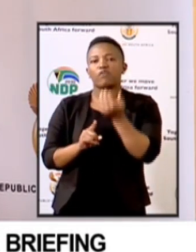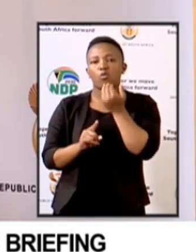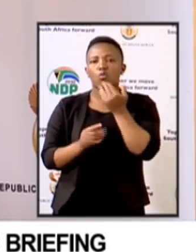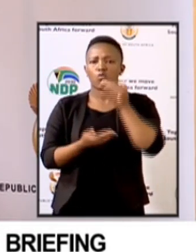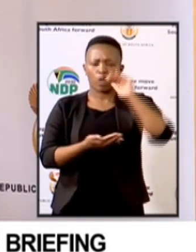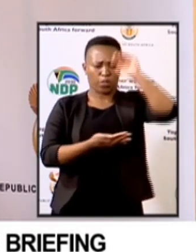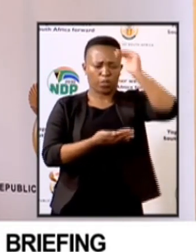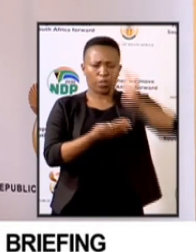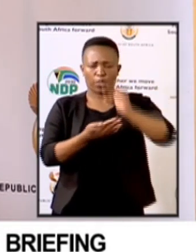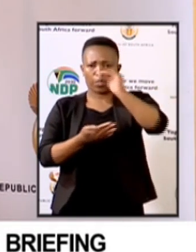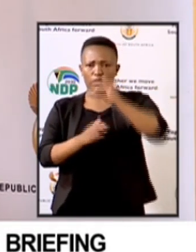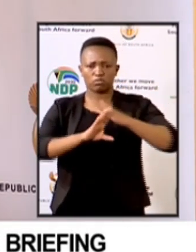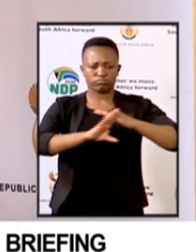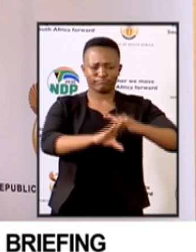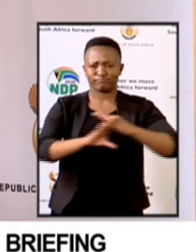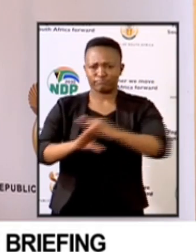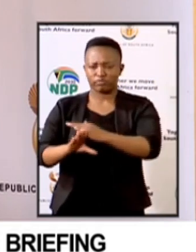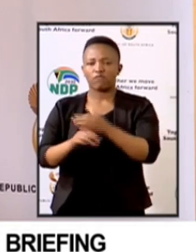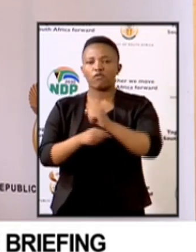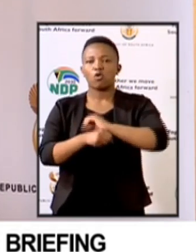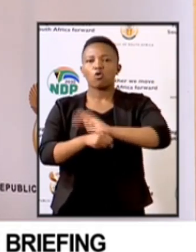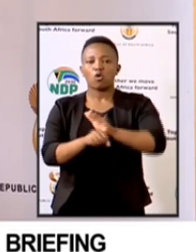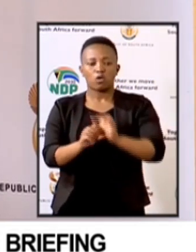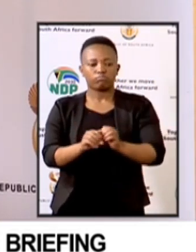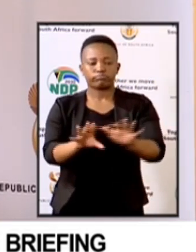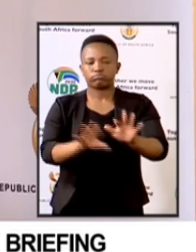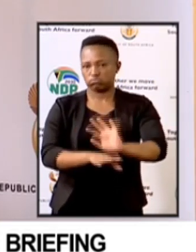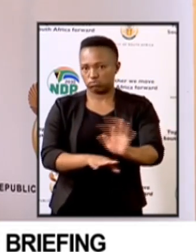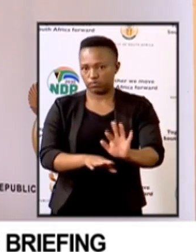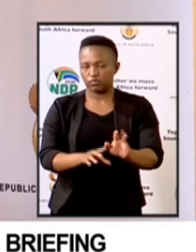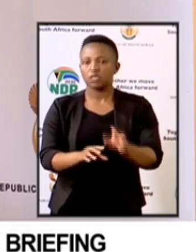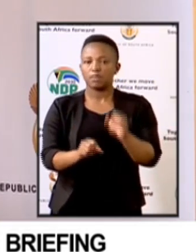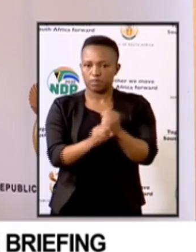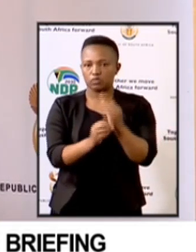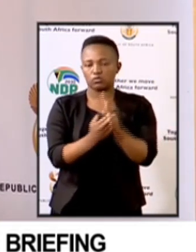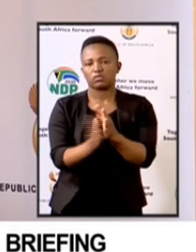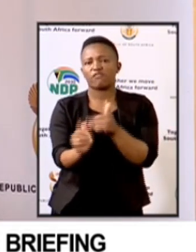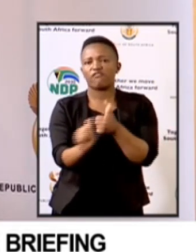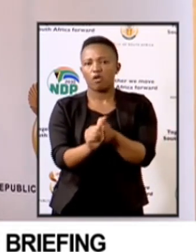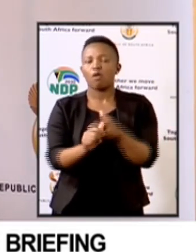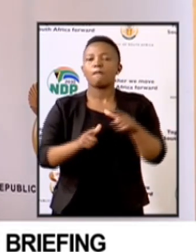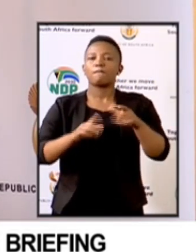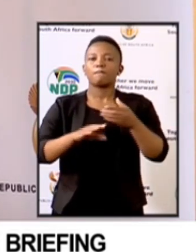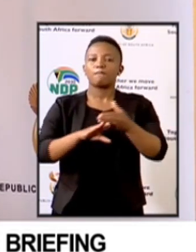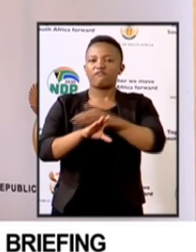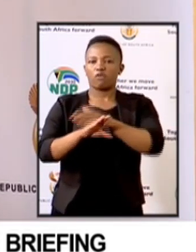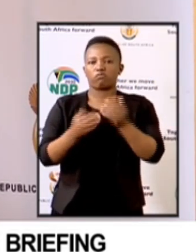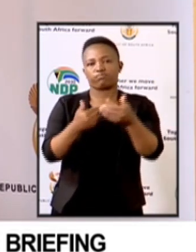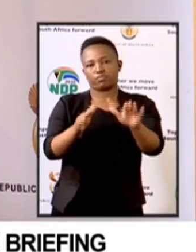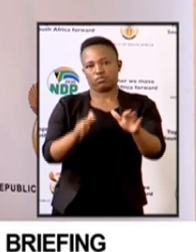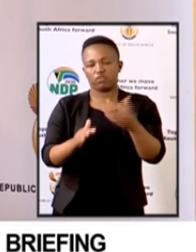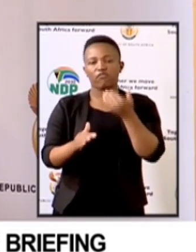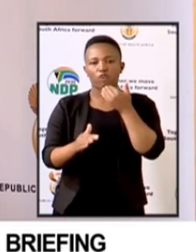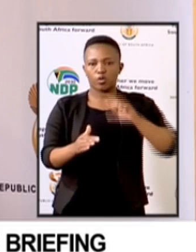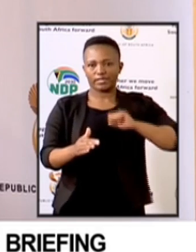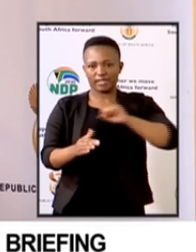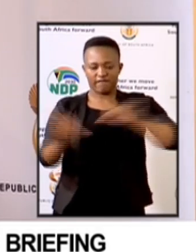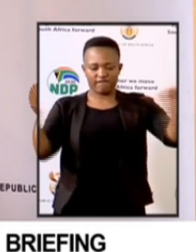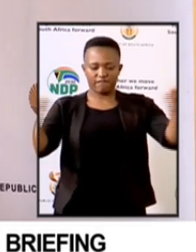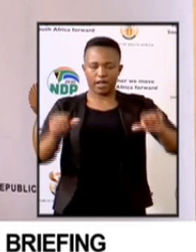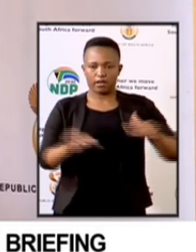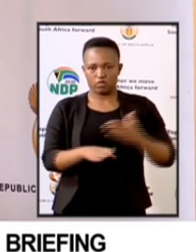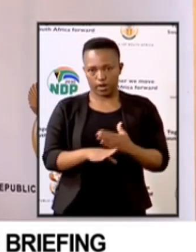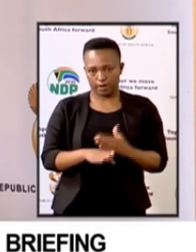and management of COVID-19 in the public service are observed. These will